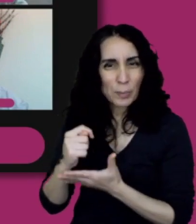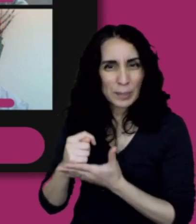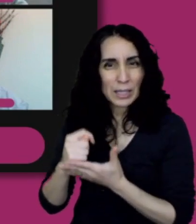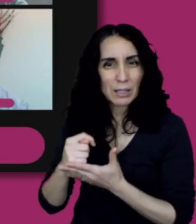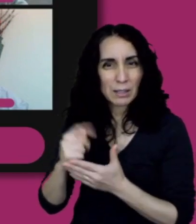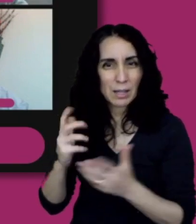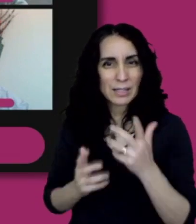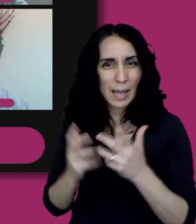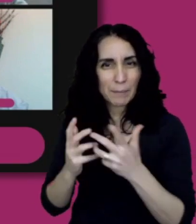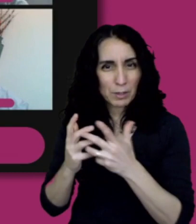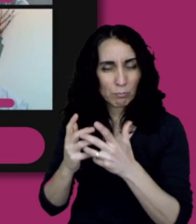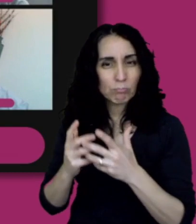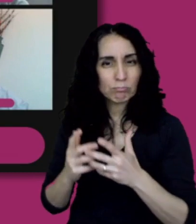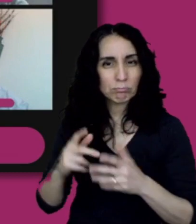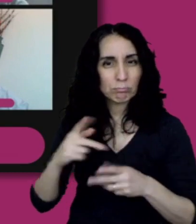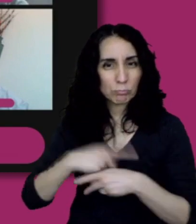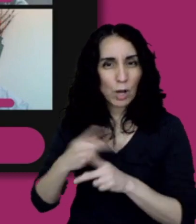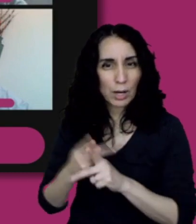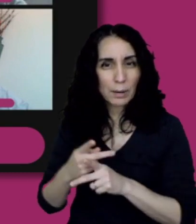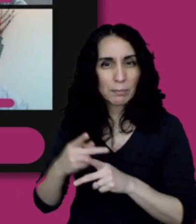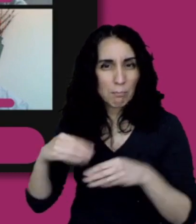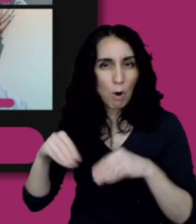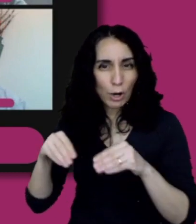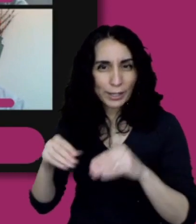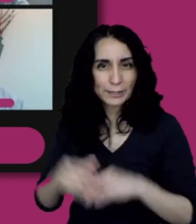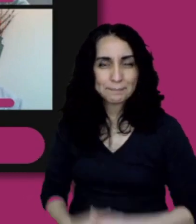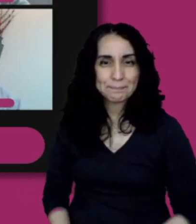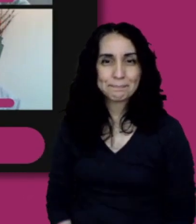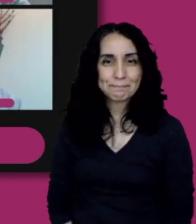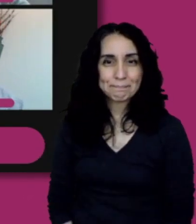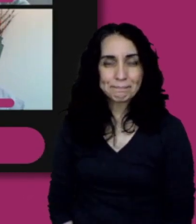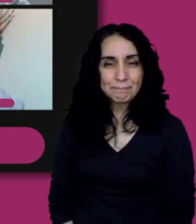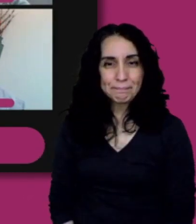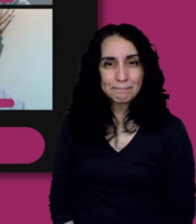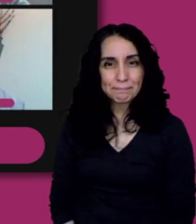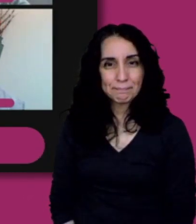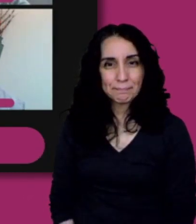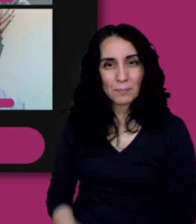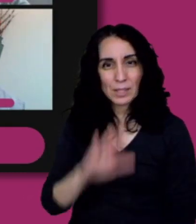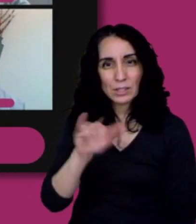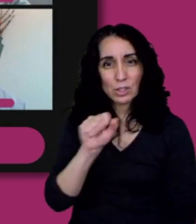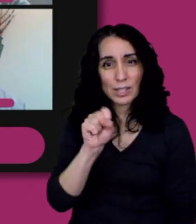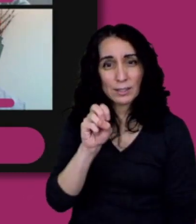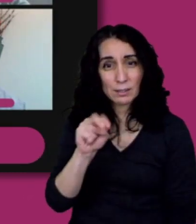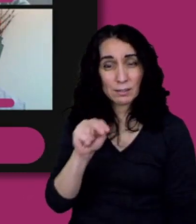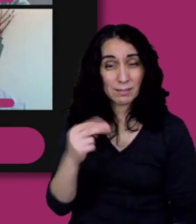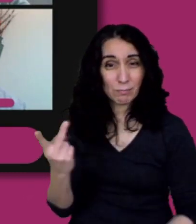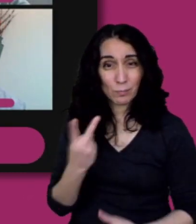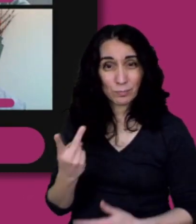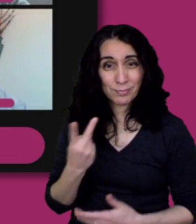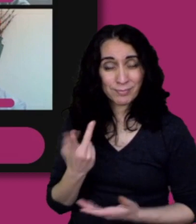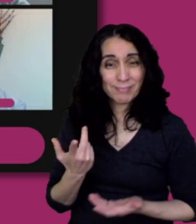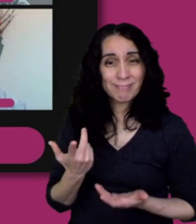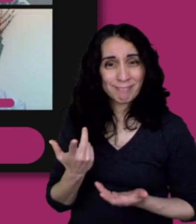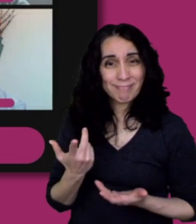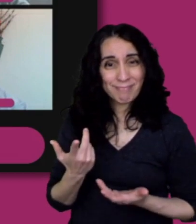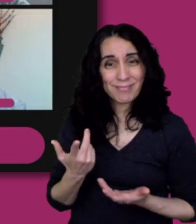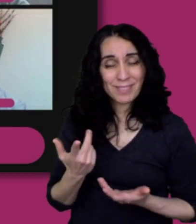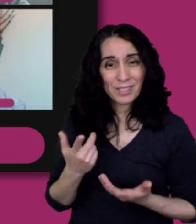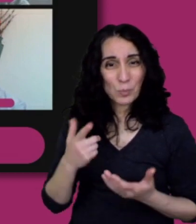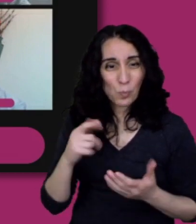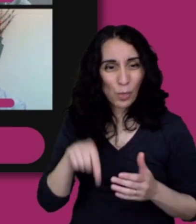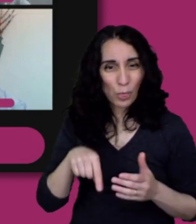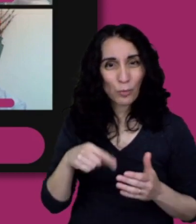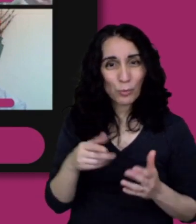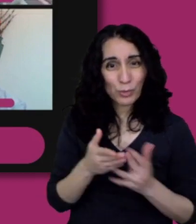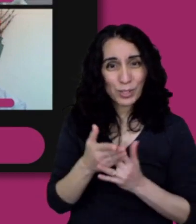the therapy adaptive product market. You know, Jason and I, we went through this process of developing a product,